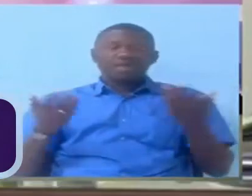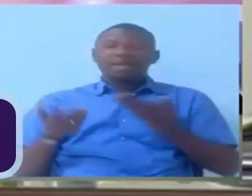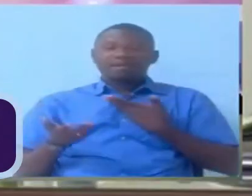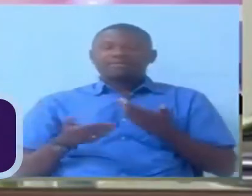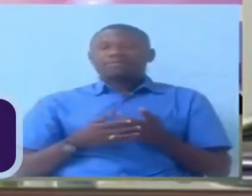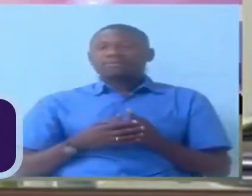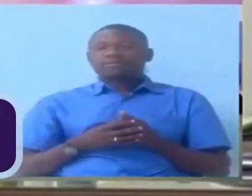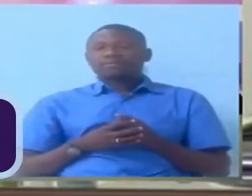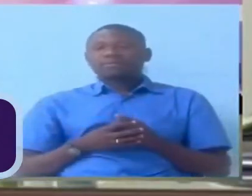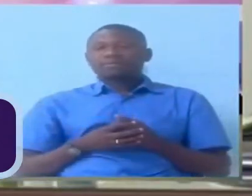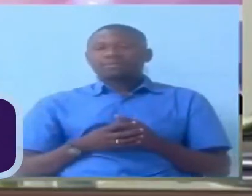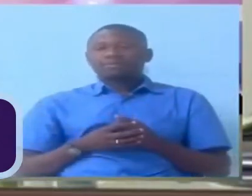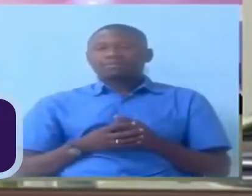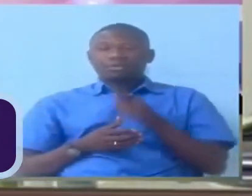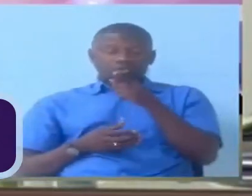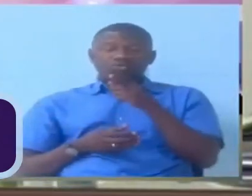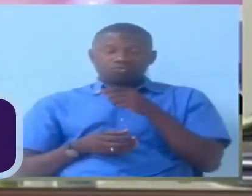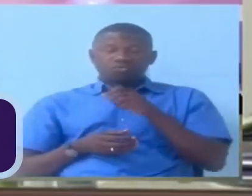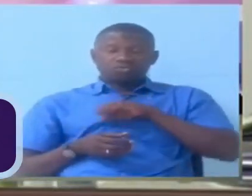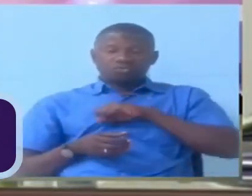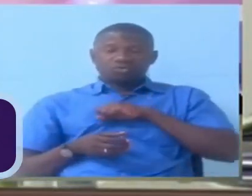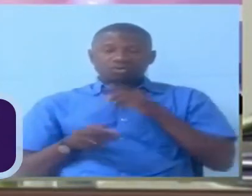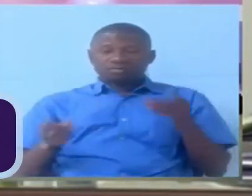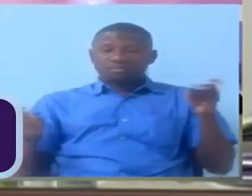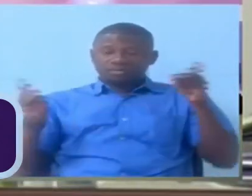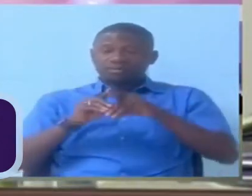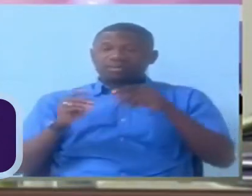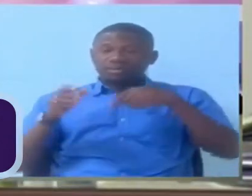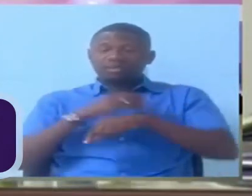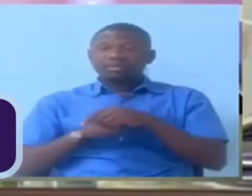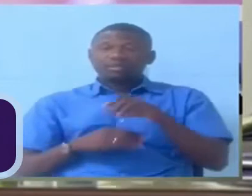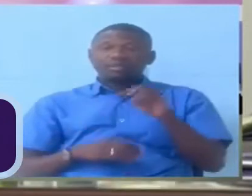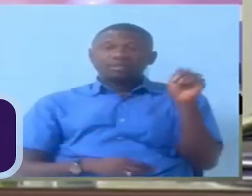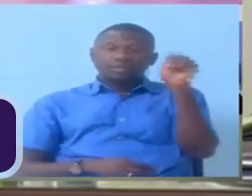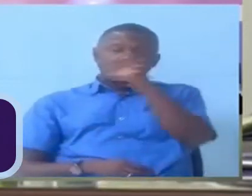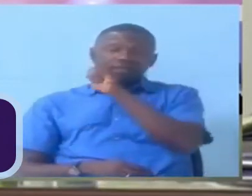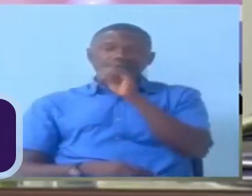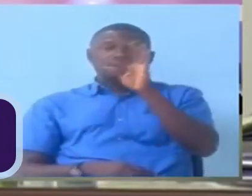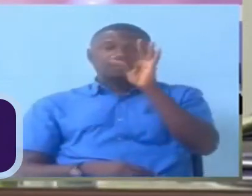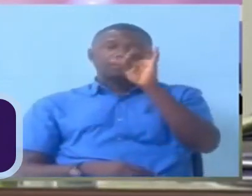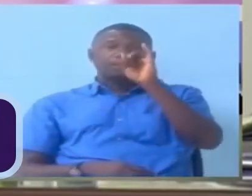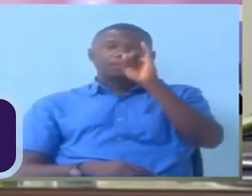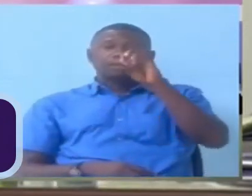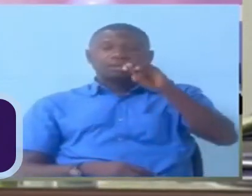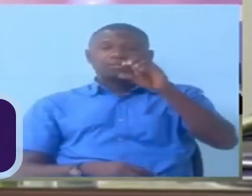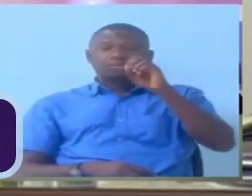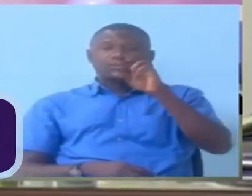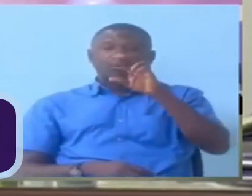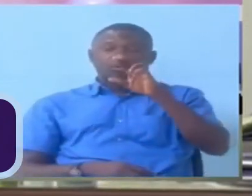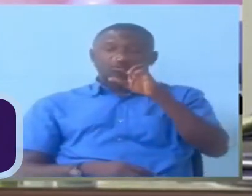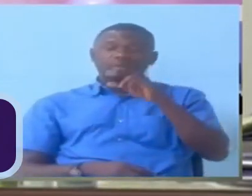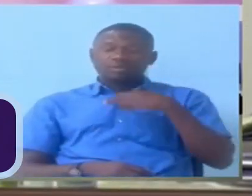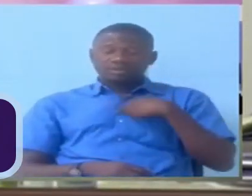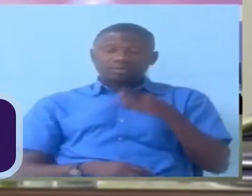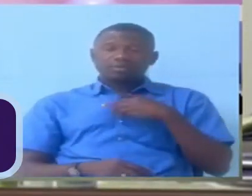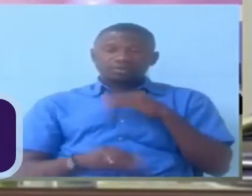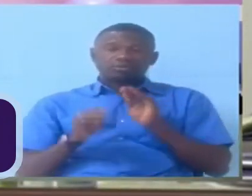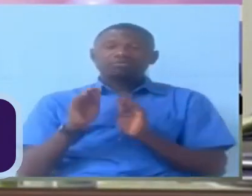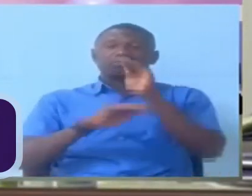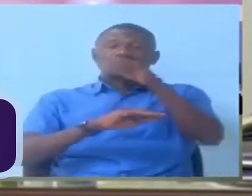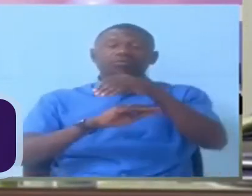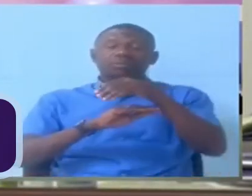kendeke. But nonetheless it doesn't make it right. But hana tarawobe o matina wo keda silo ti mi nyanta. That's true. Omuto